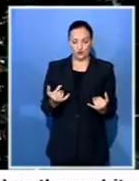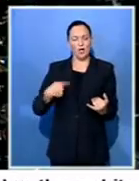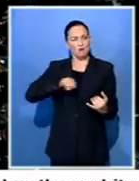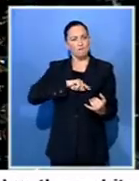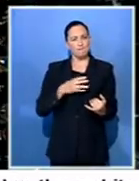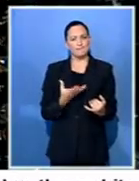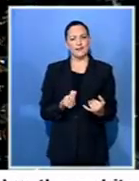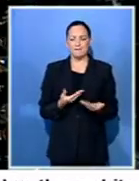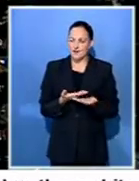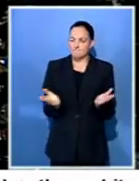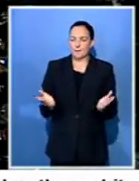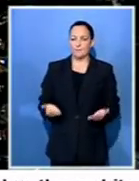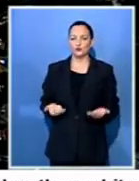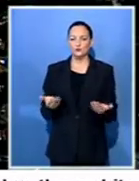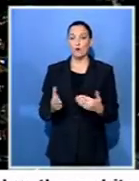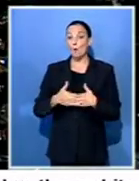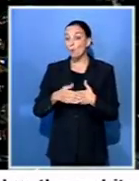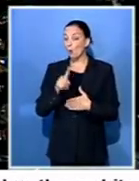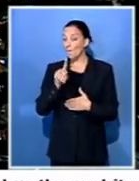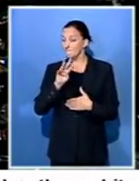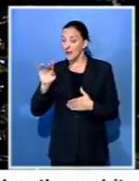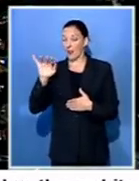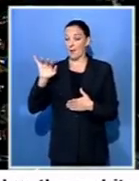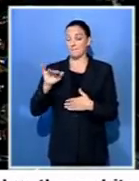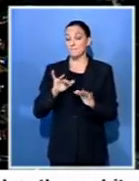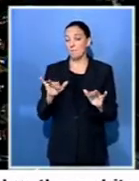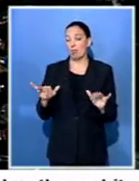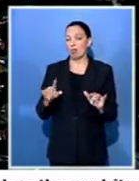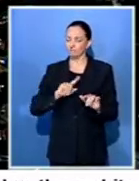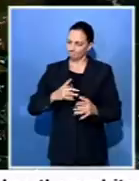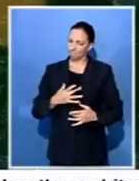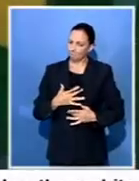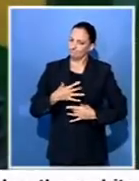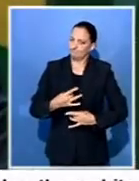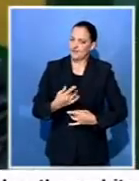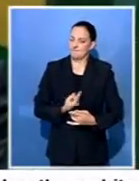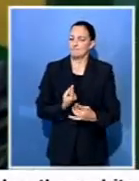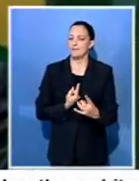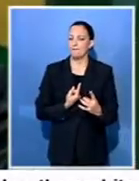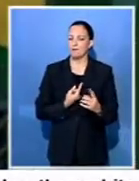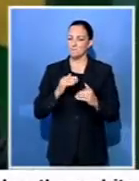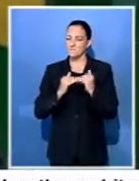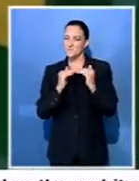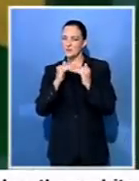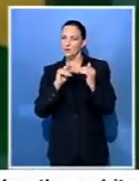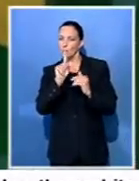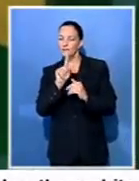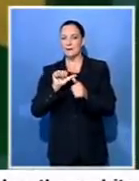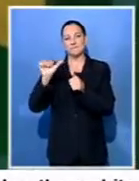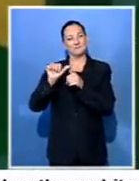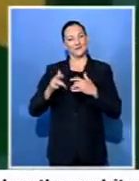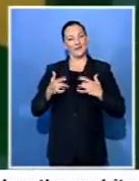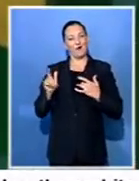public service of more than 1 million people who dedicate themselves to building a better life for all